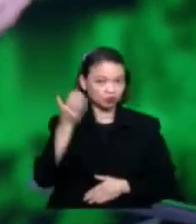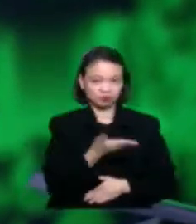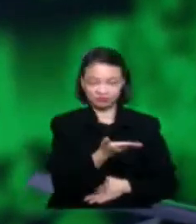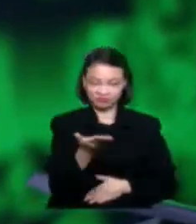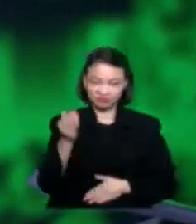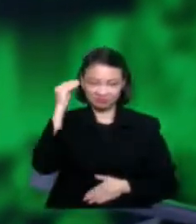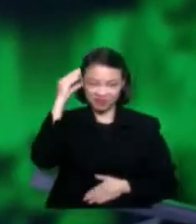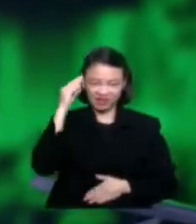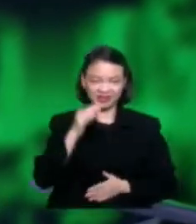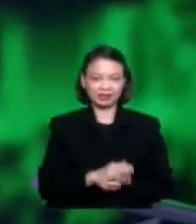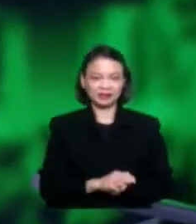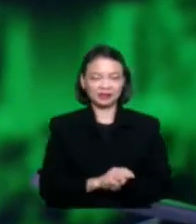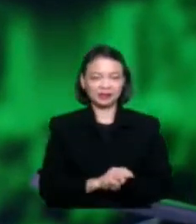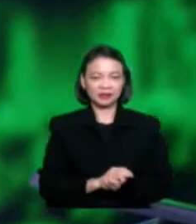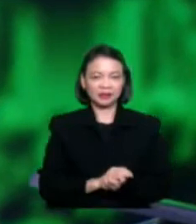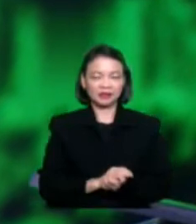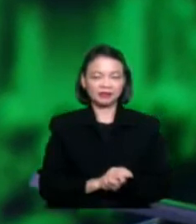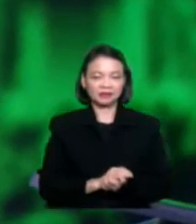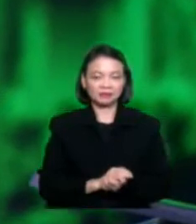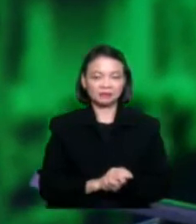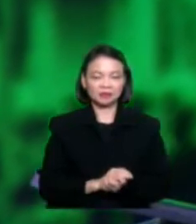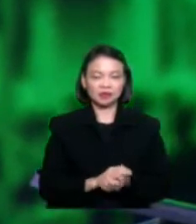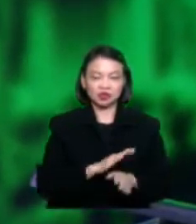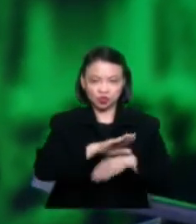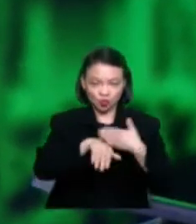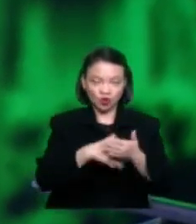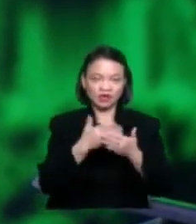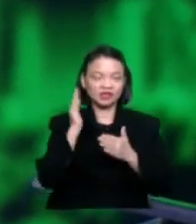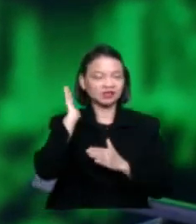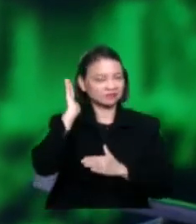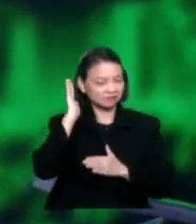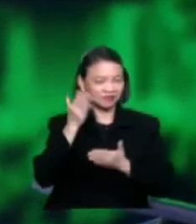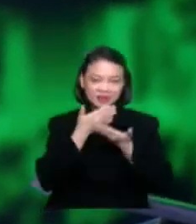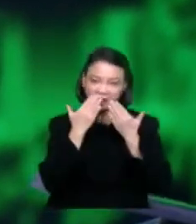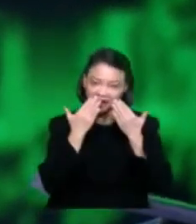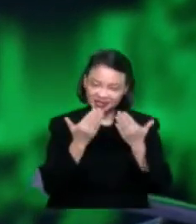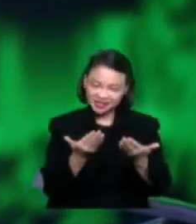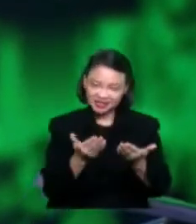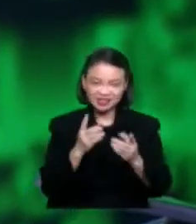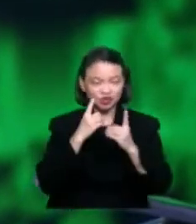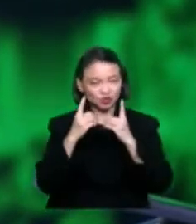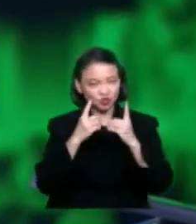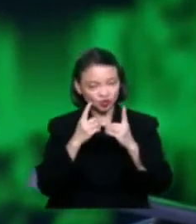Thank you very much for the great talk and presentations. And